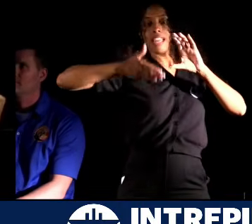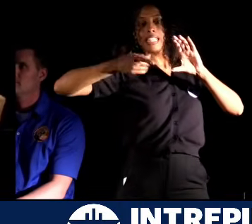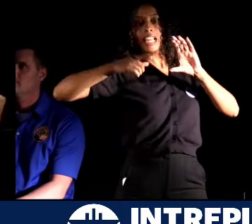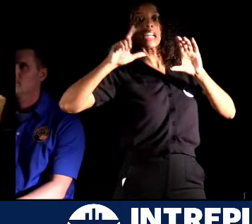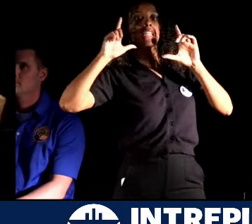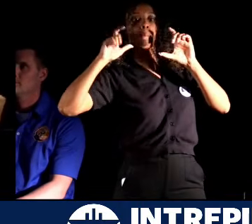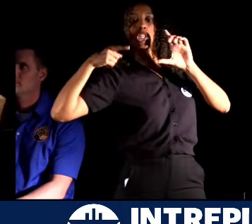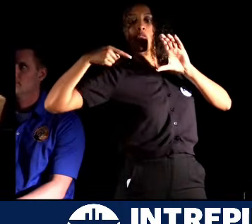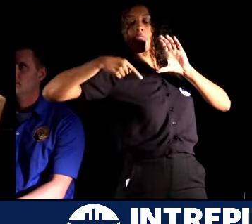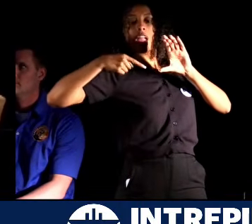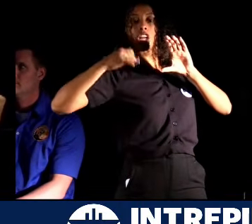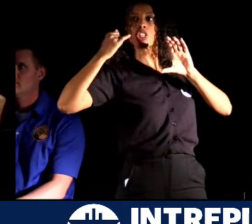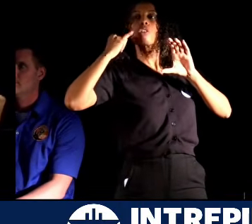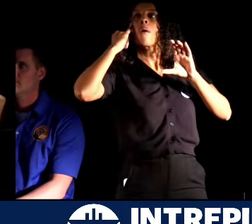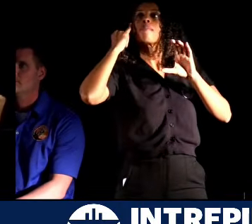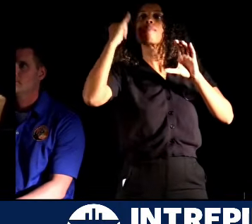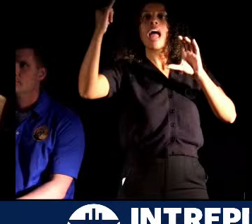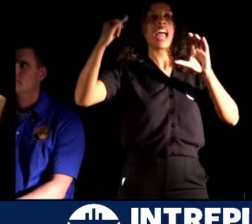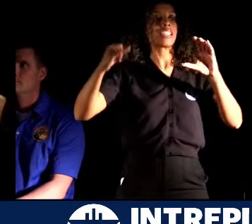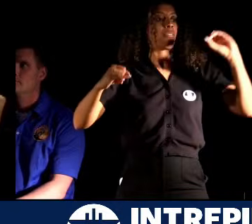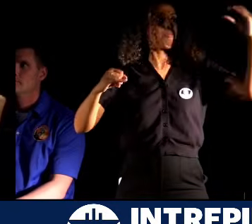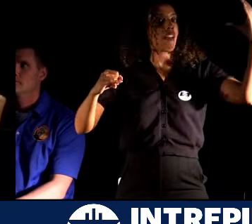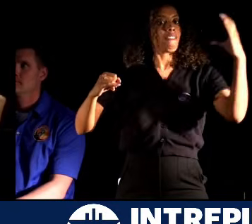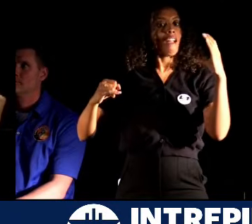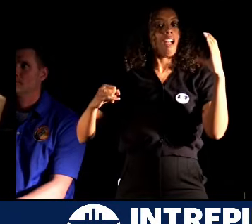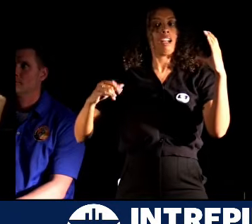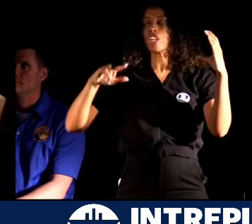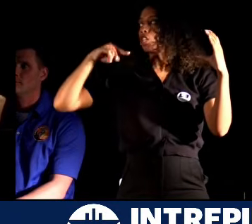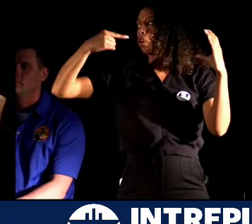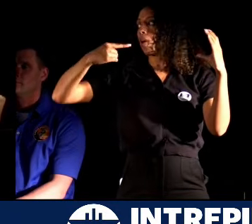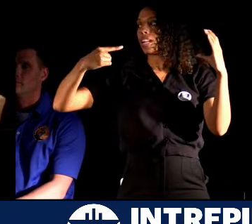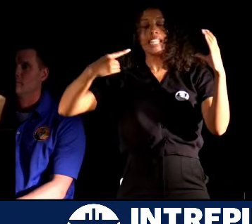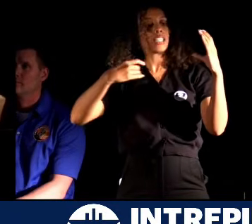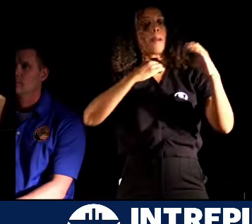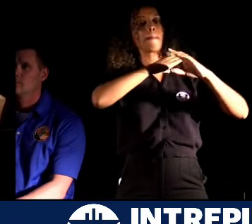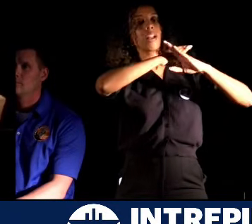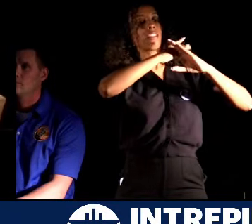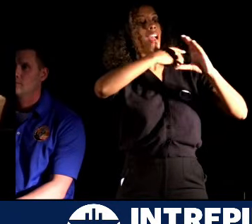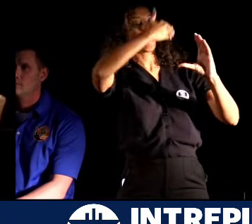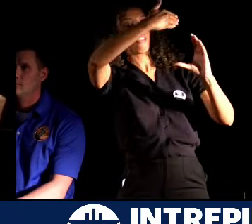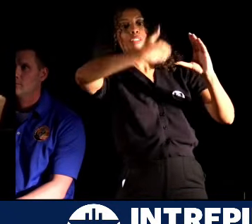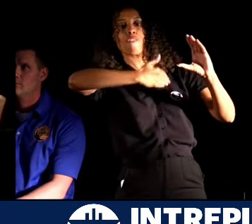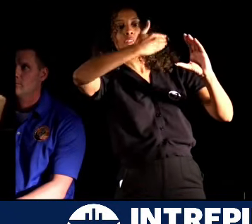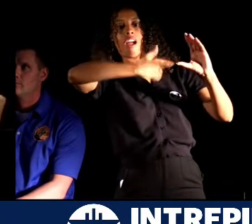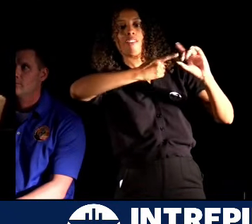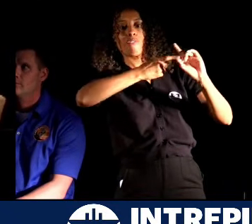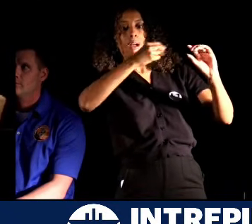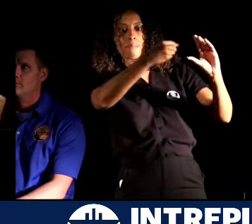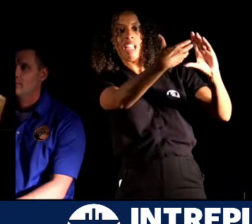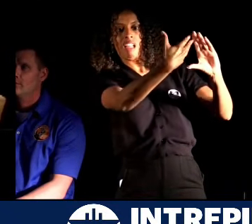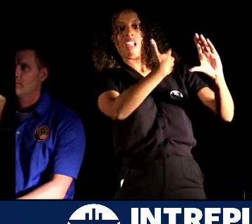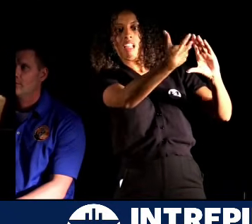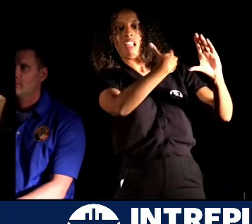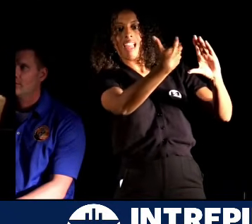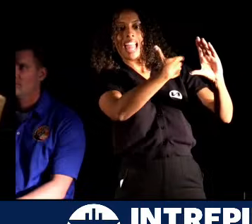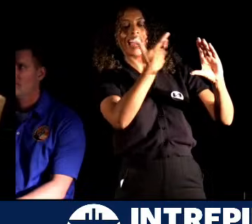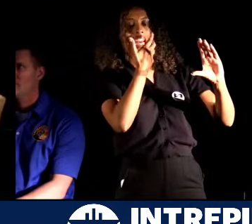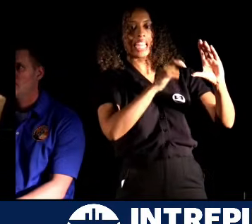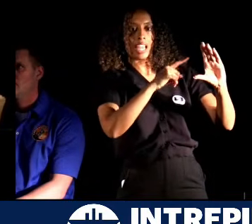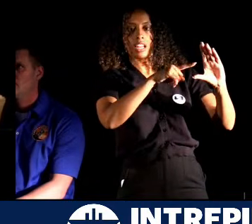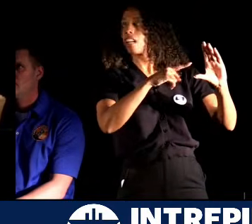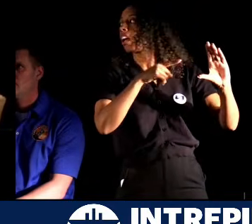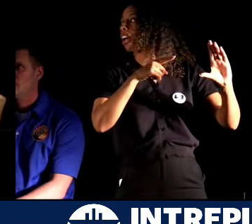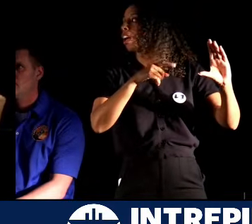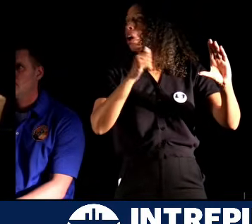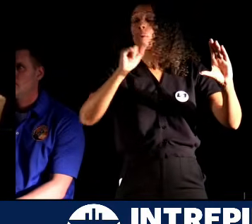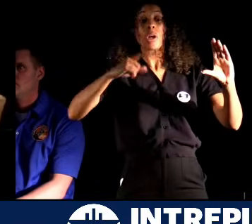And if you imagine the sun is on that side, the TPS has to protect the spacecraft from the sun. We can only look at on